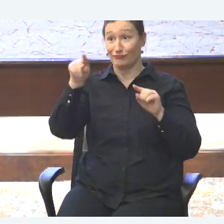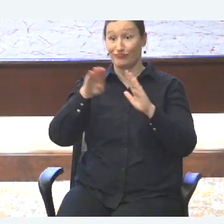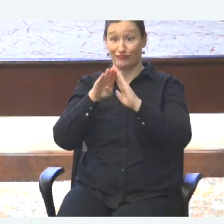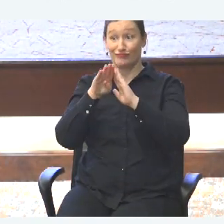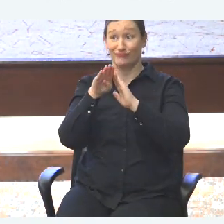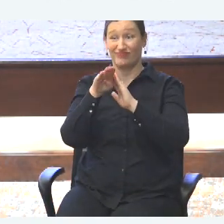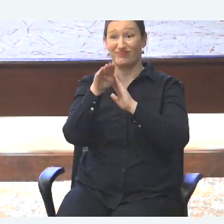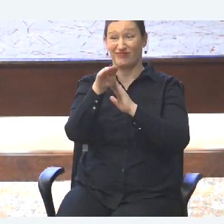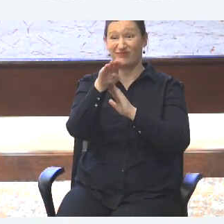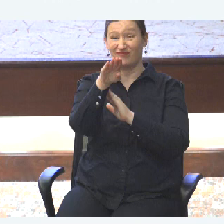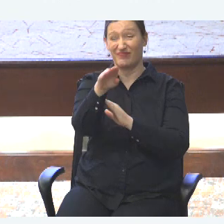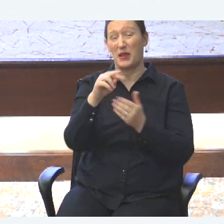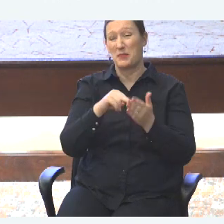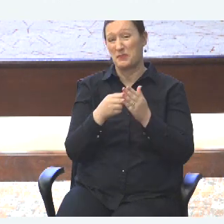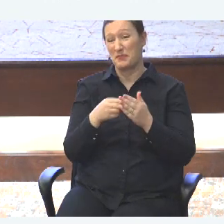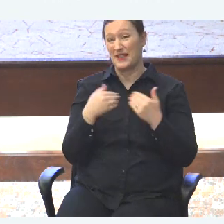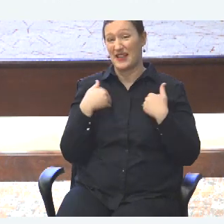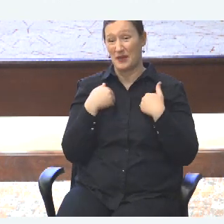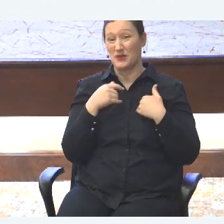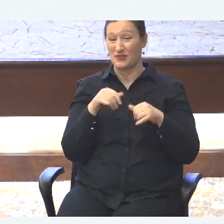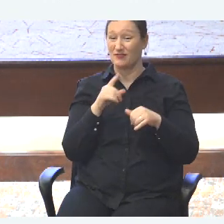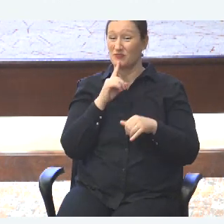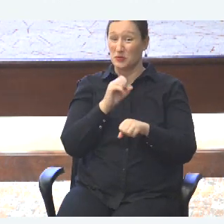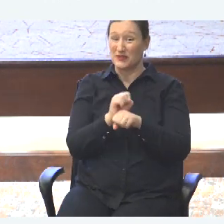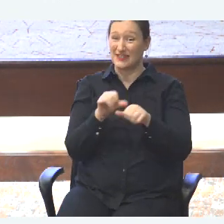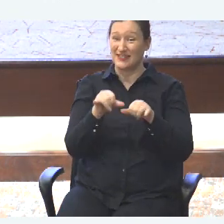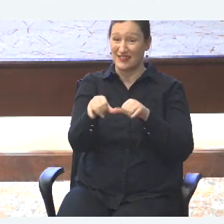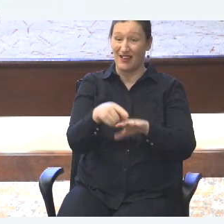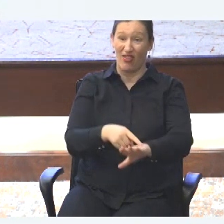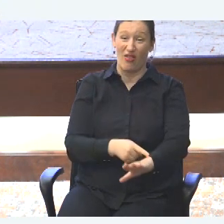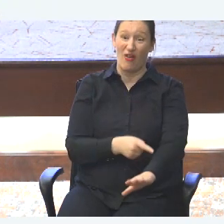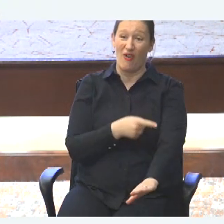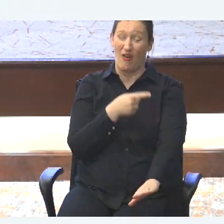stay contributes to a higher shelter capacity.